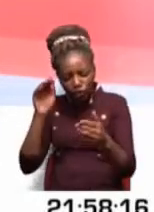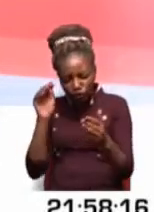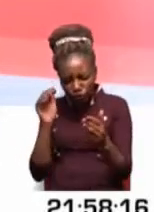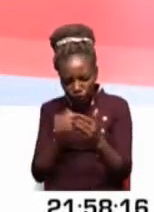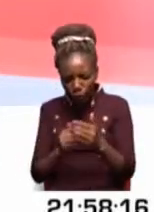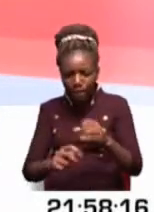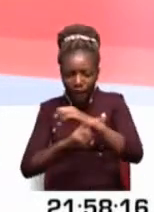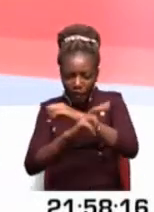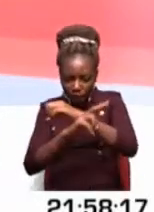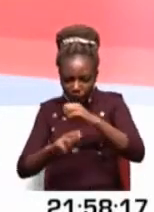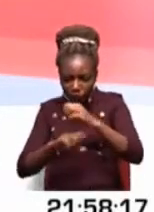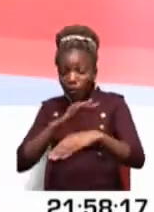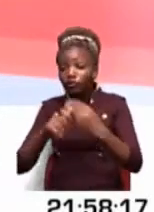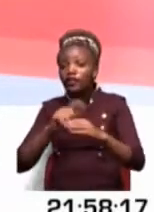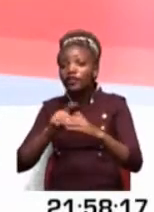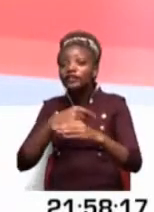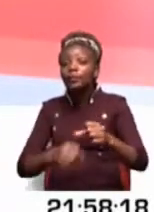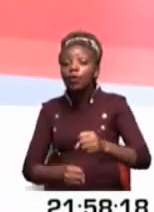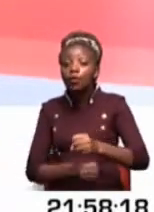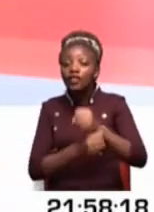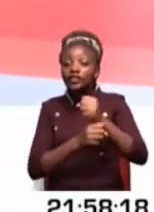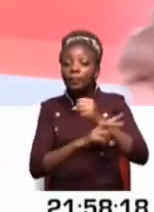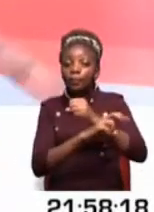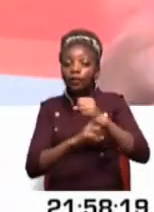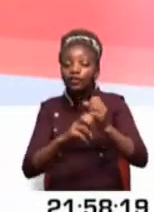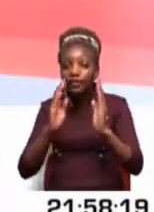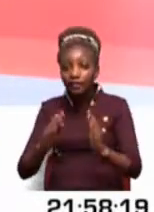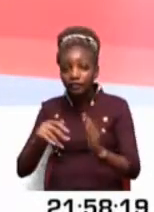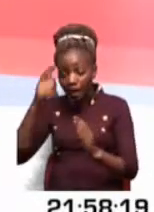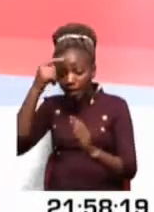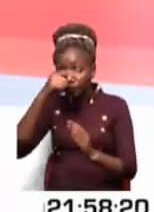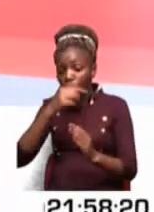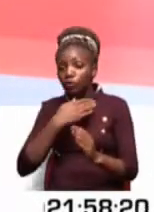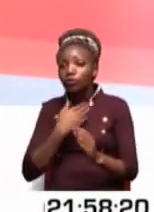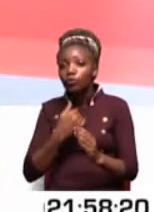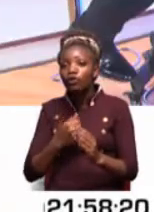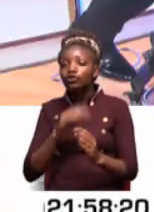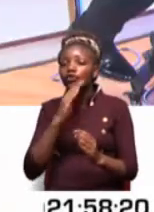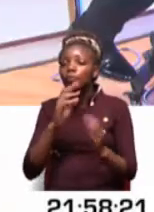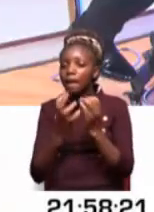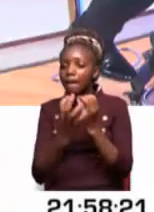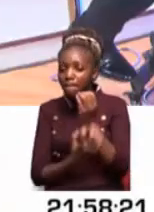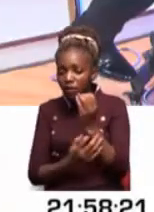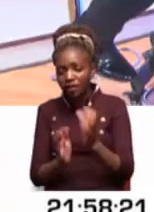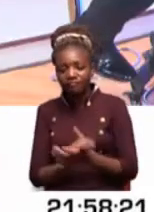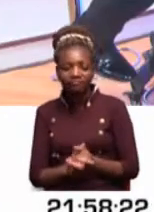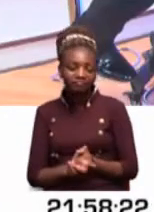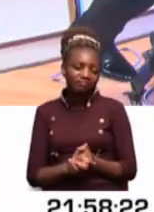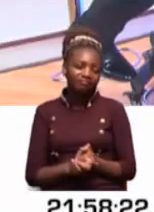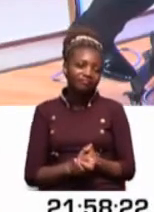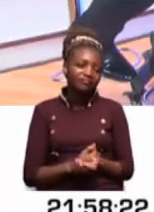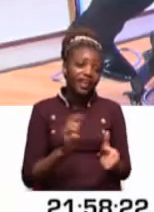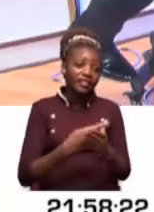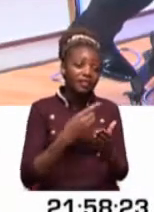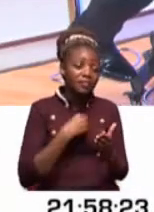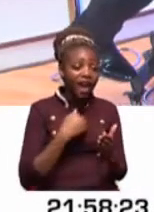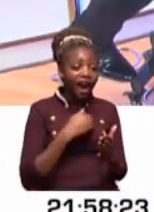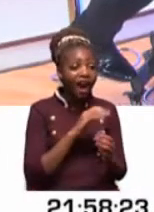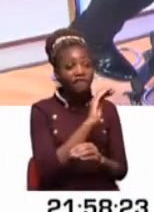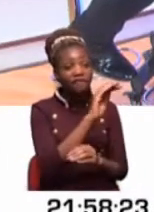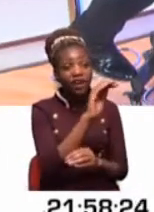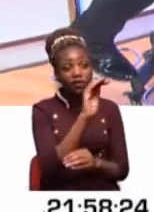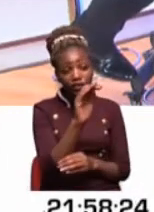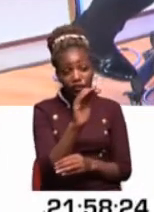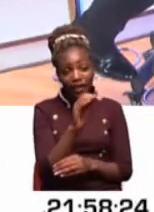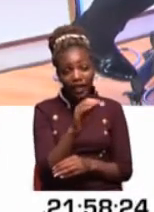we support a thief, you support a thief because you want to be poorer yourself. Fair enough. Before we move from this, Benji, let me ask you this question. When will